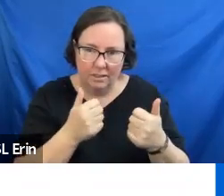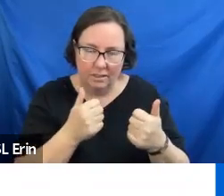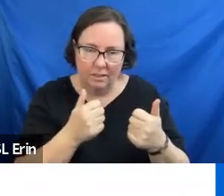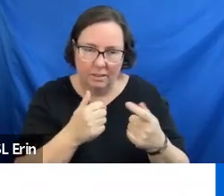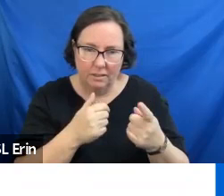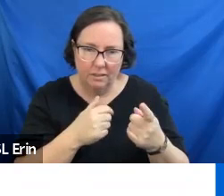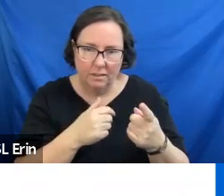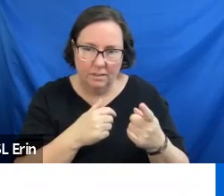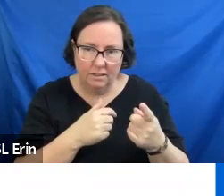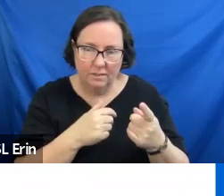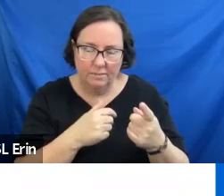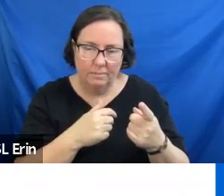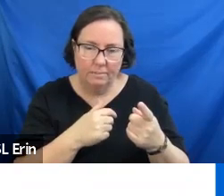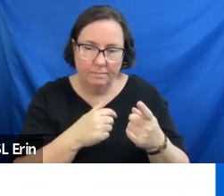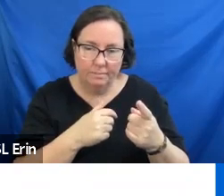across